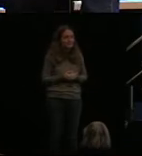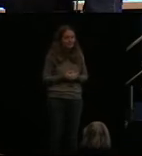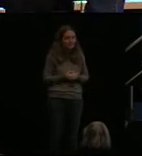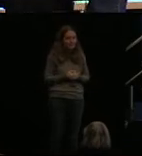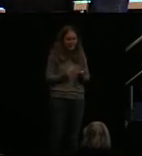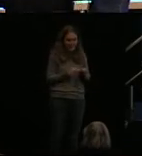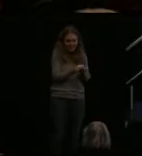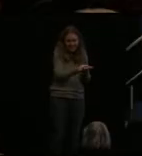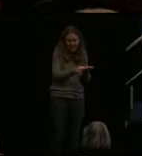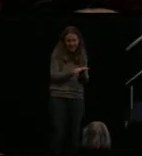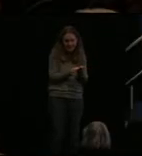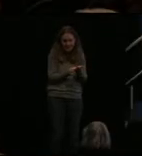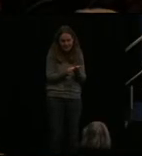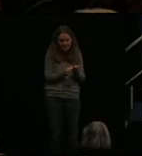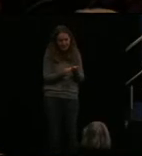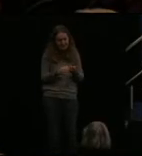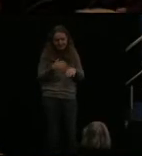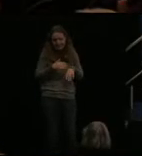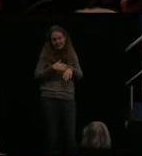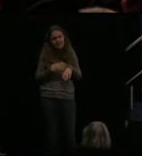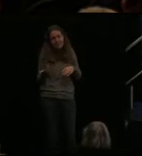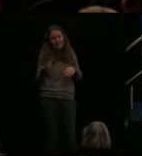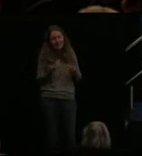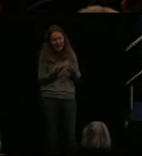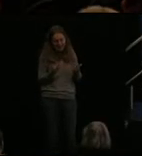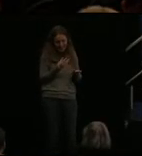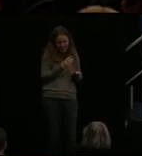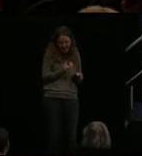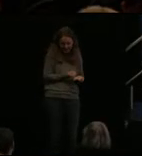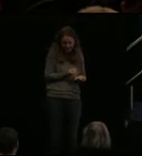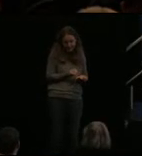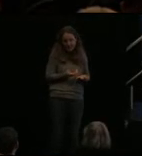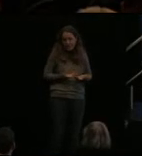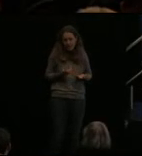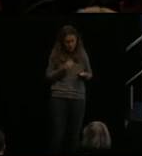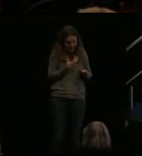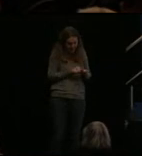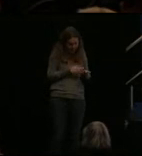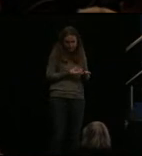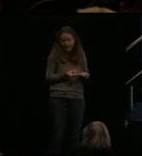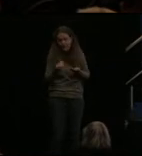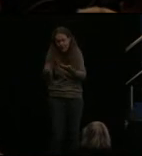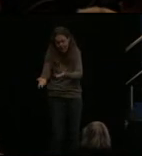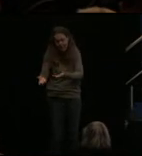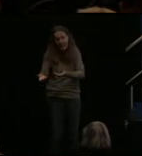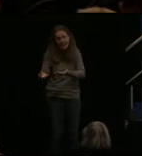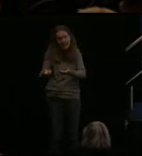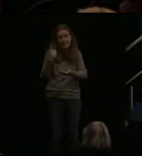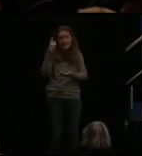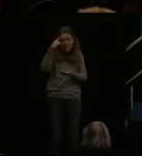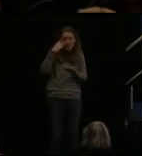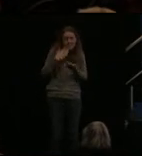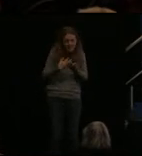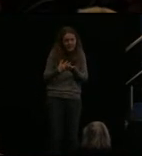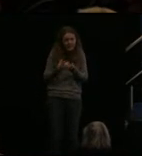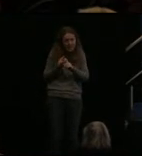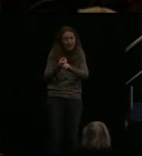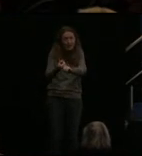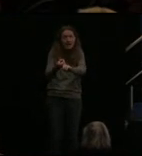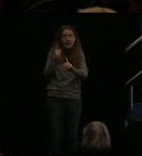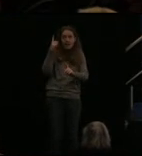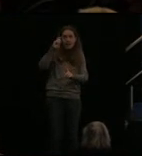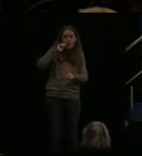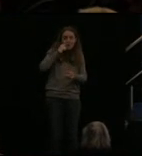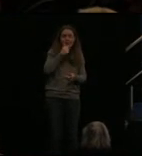Talents. Doesn't matter how many you've got or how many you think you've got. Offer what you have. And God is faithful. And God